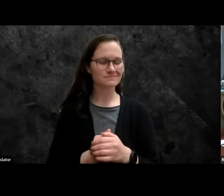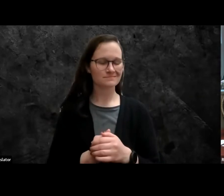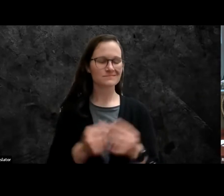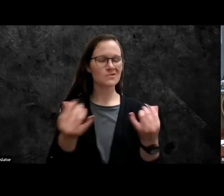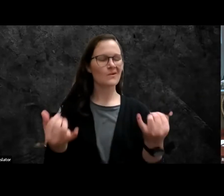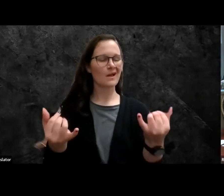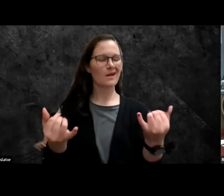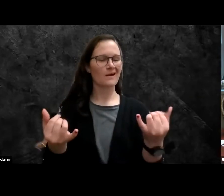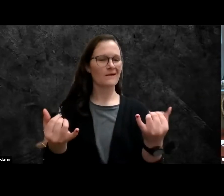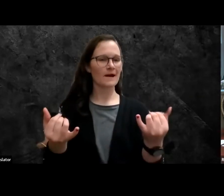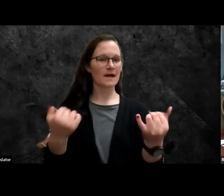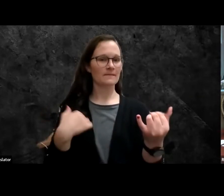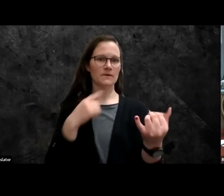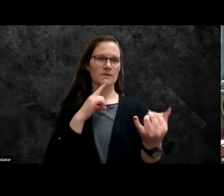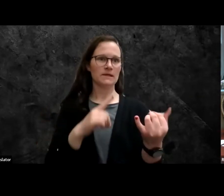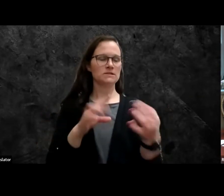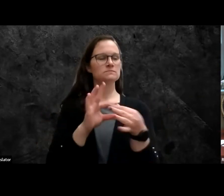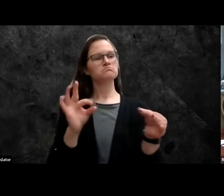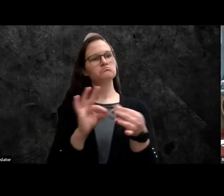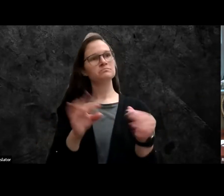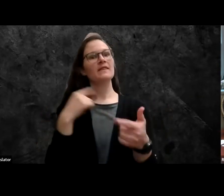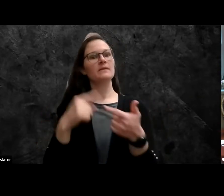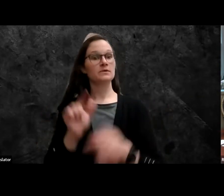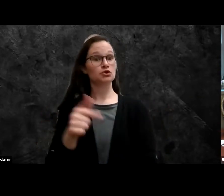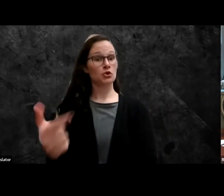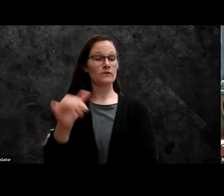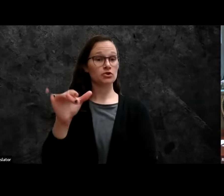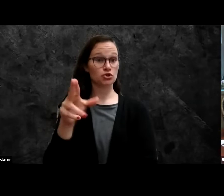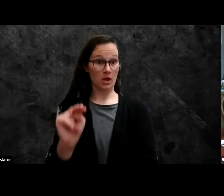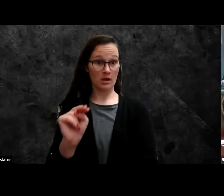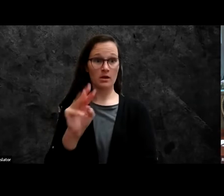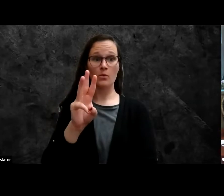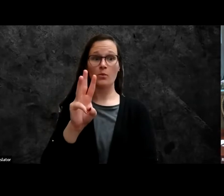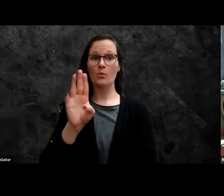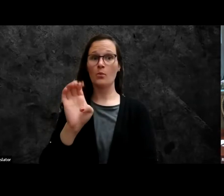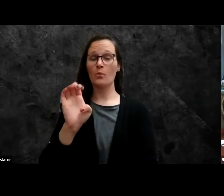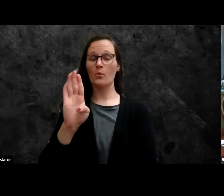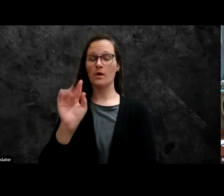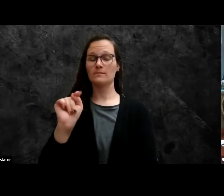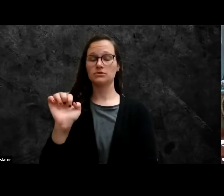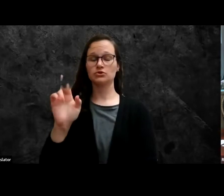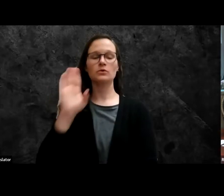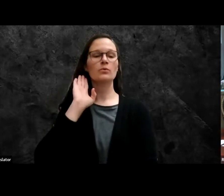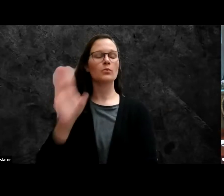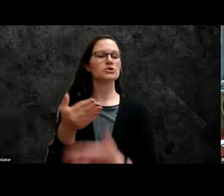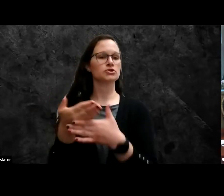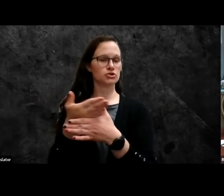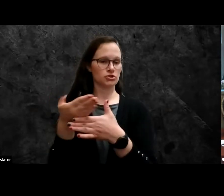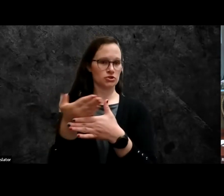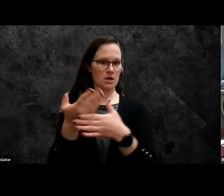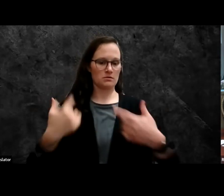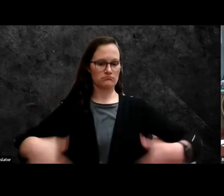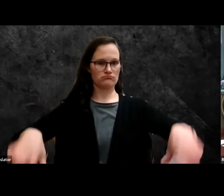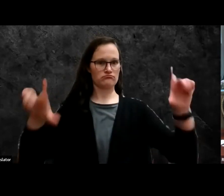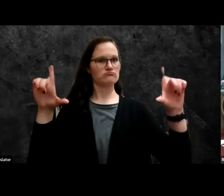high level stuff, and then as usual, turn it over to Jon Webster, who's going to show us the dashboard. And then we